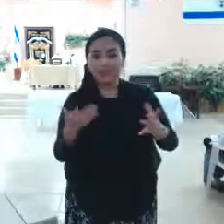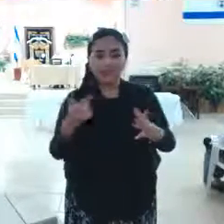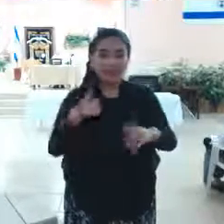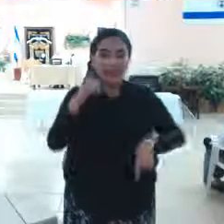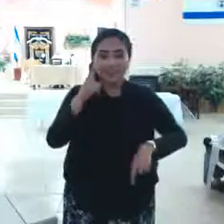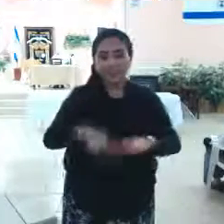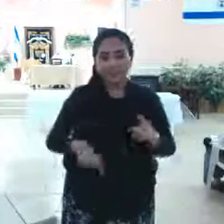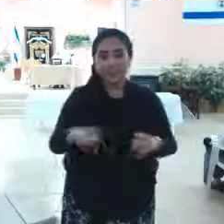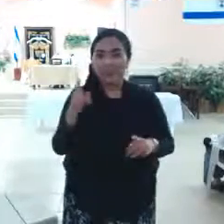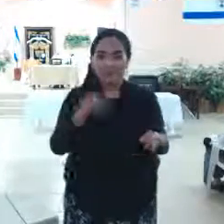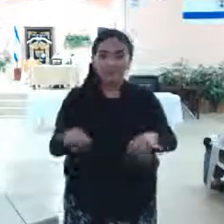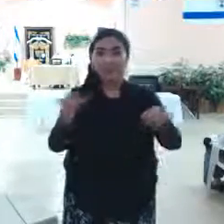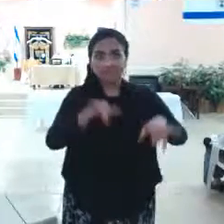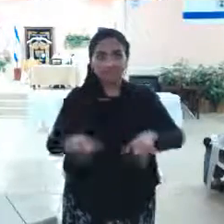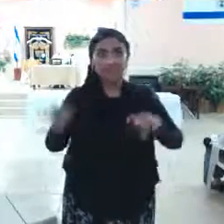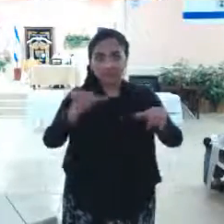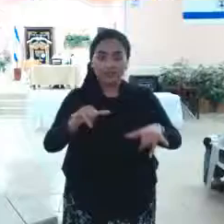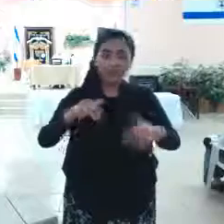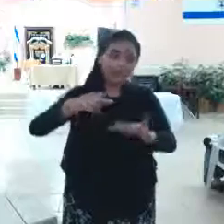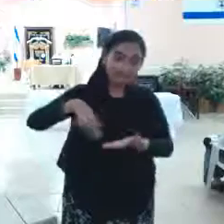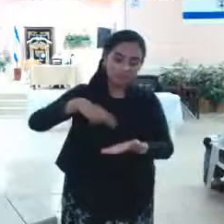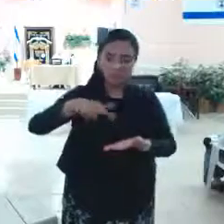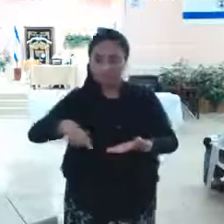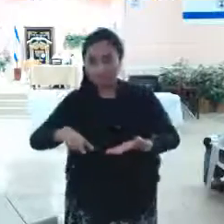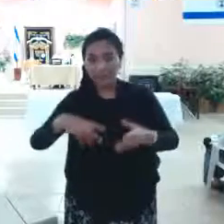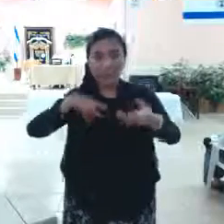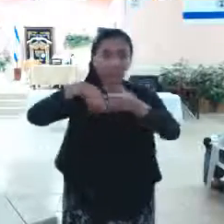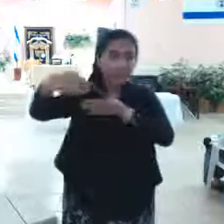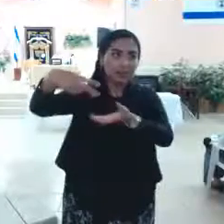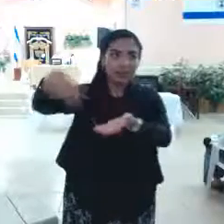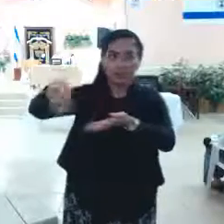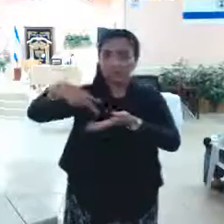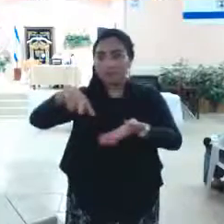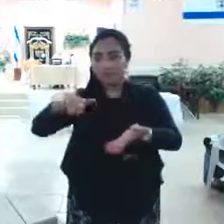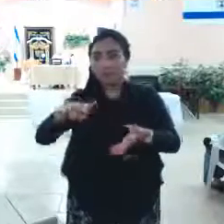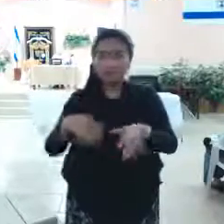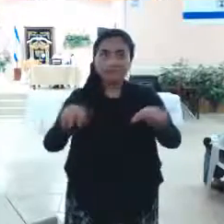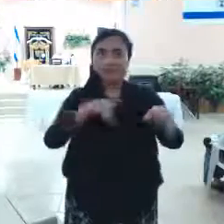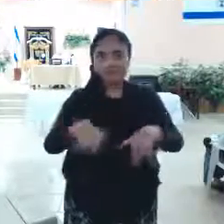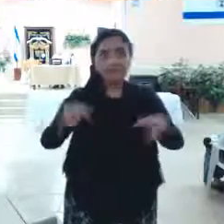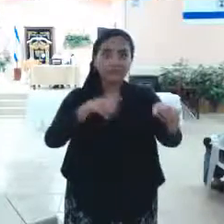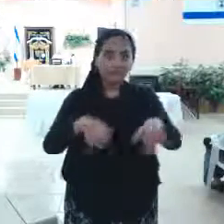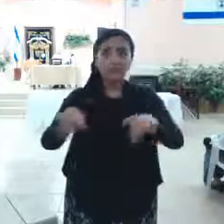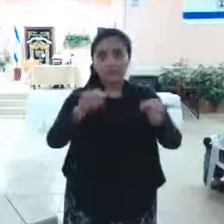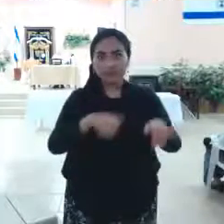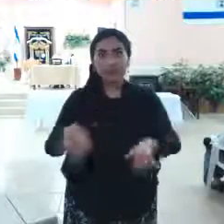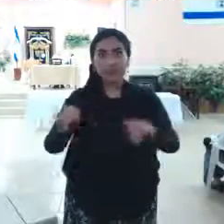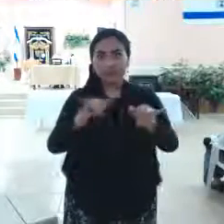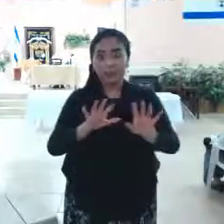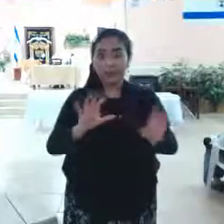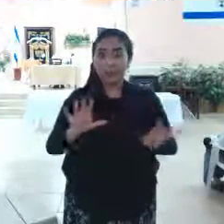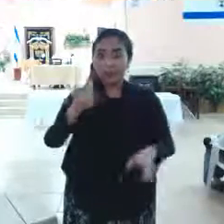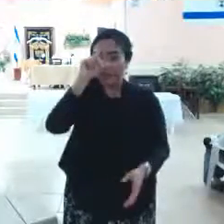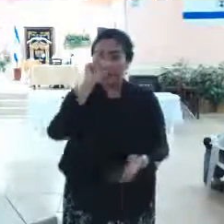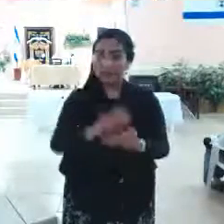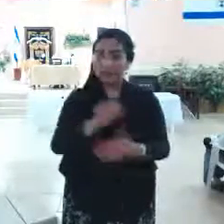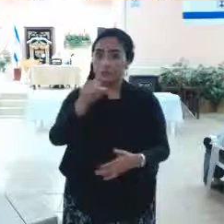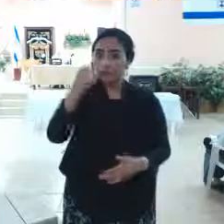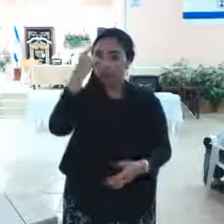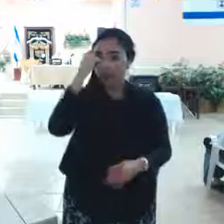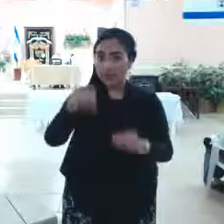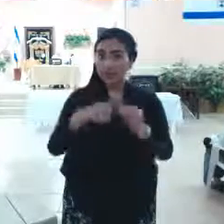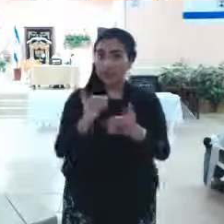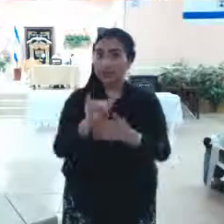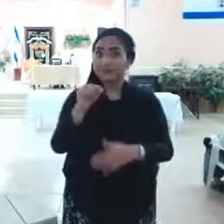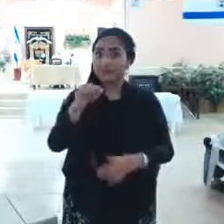because, no, well, there's always the same dance, in the patios. It's the same. Trust me that you